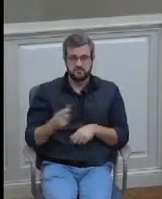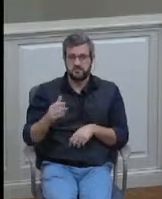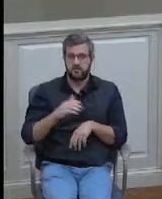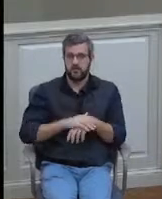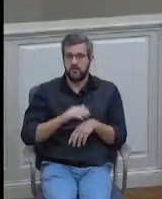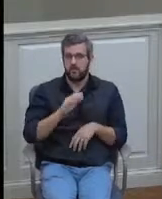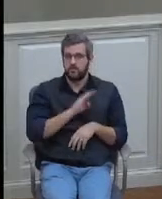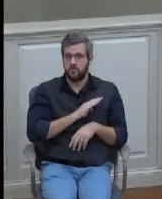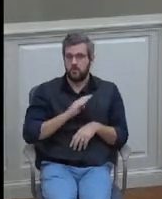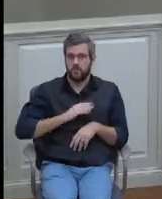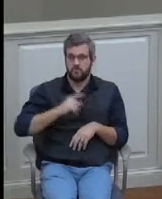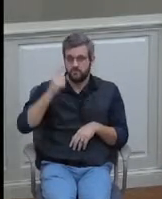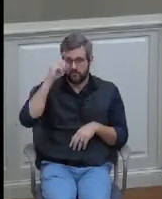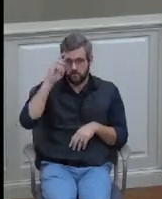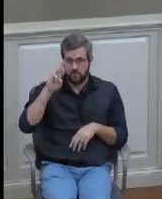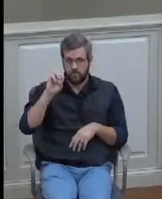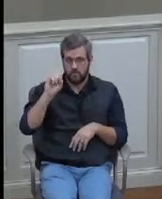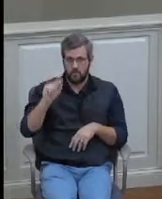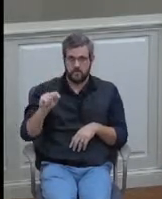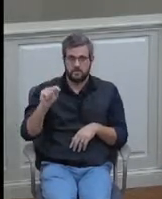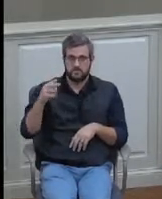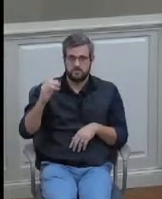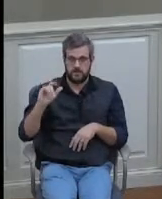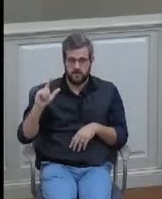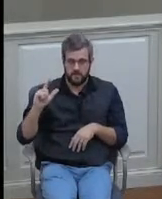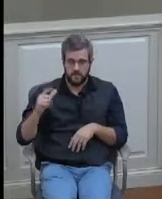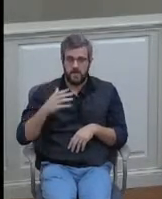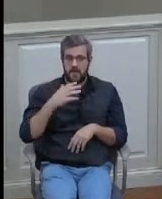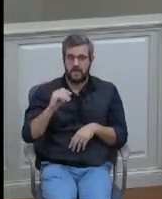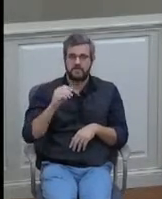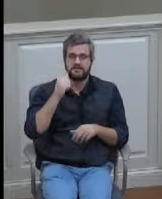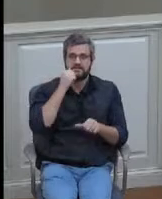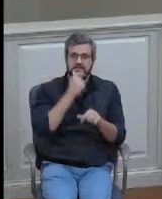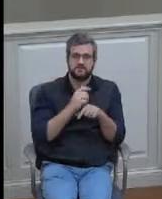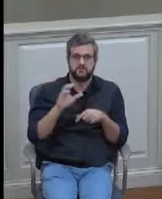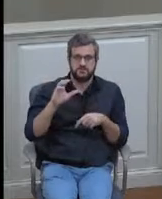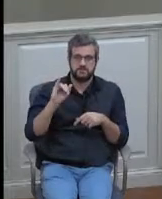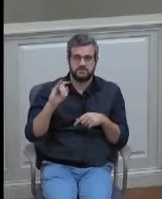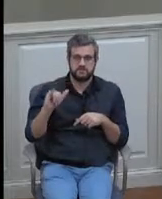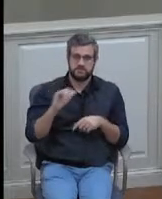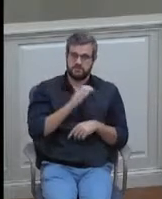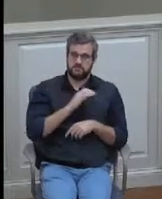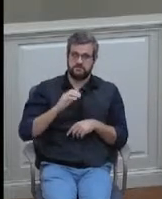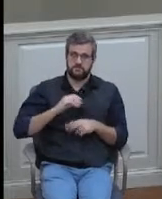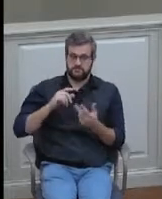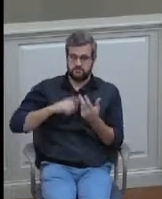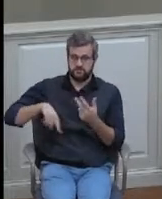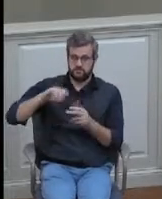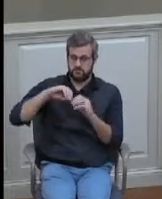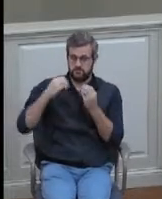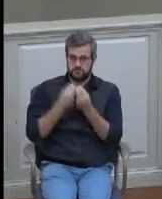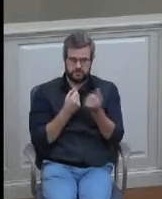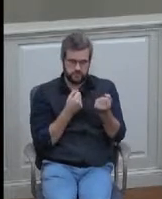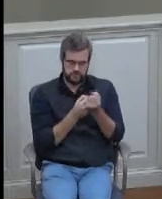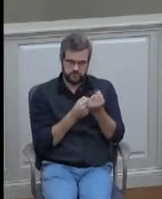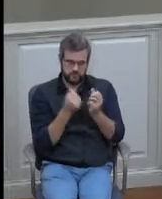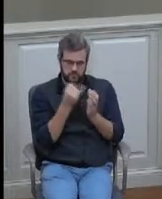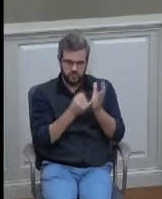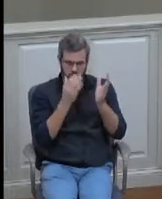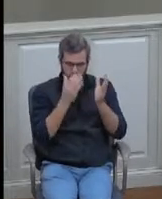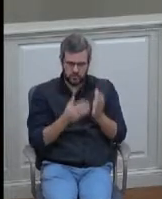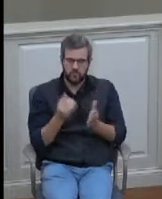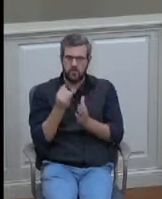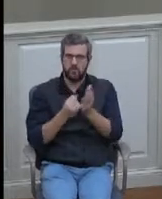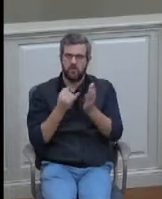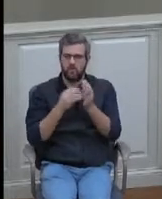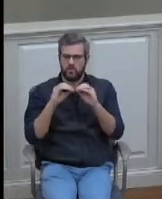T. Hill, and she served on the Sister Cities Commission, all organizations which support artists and arts organizations